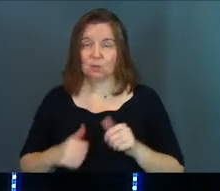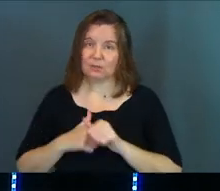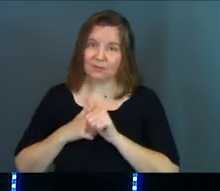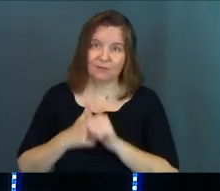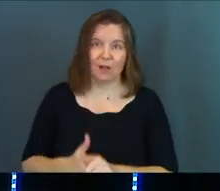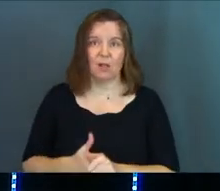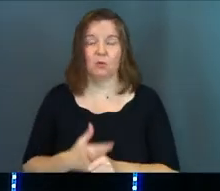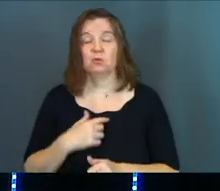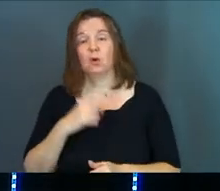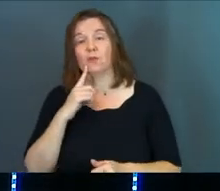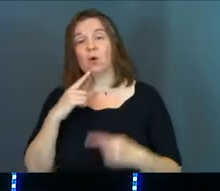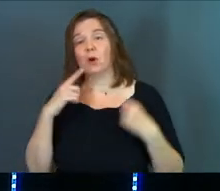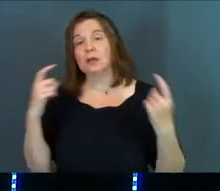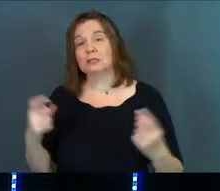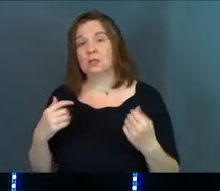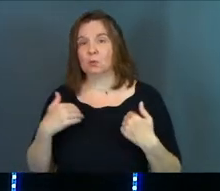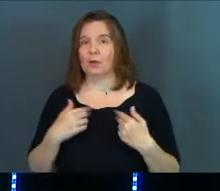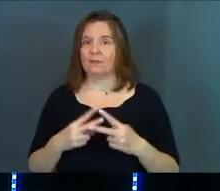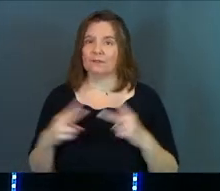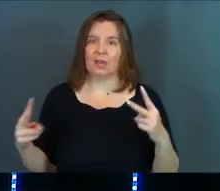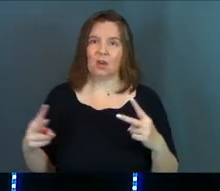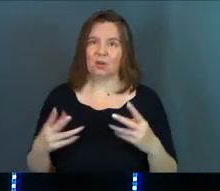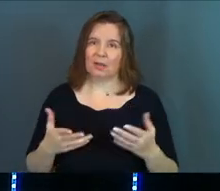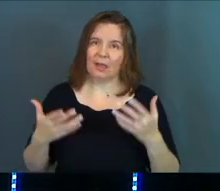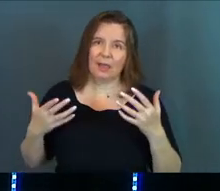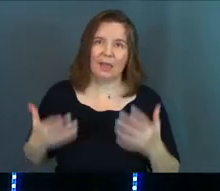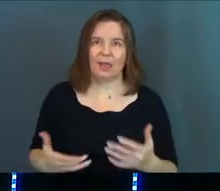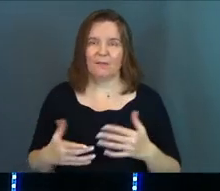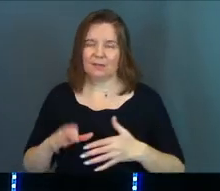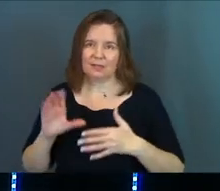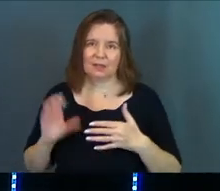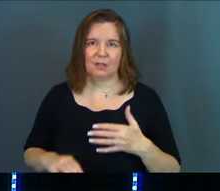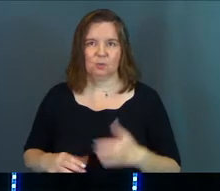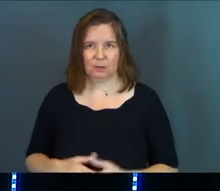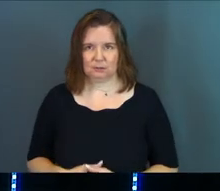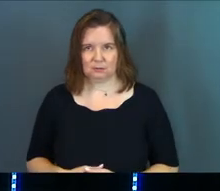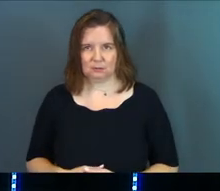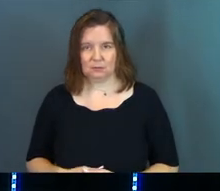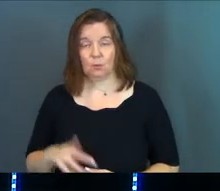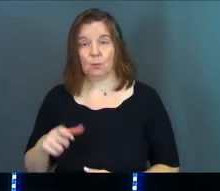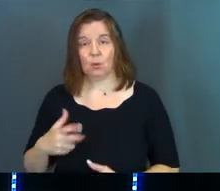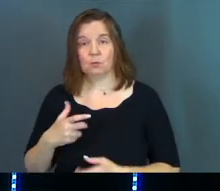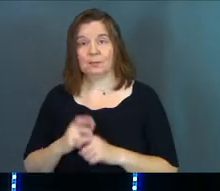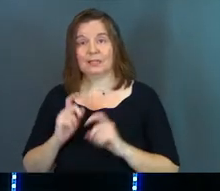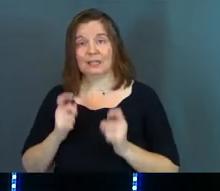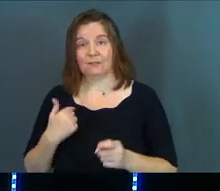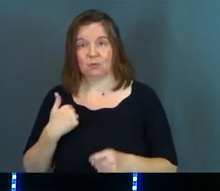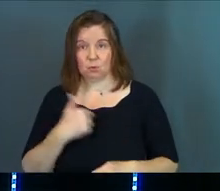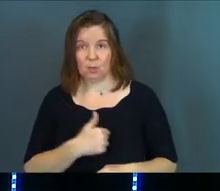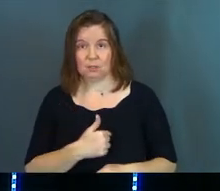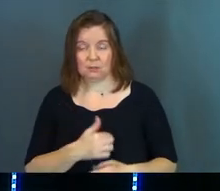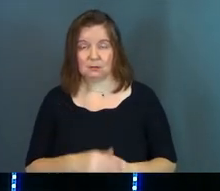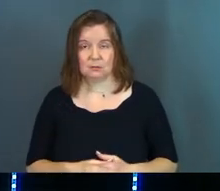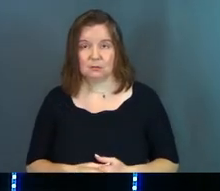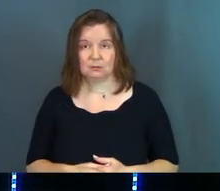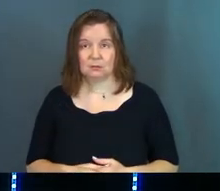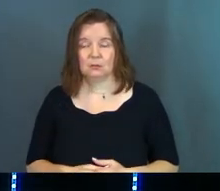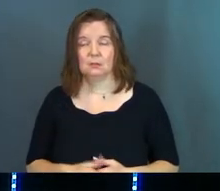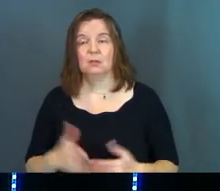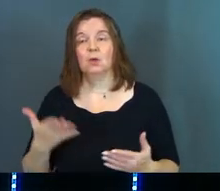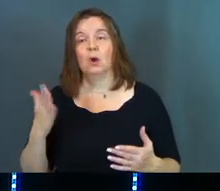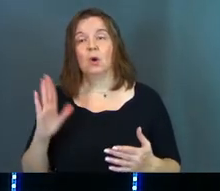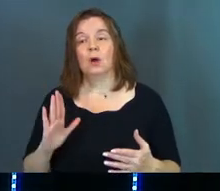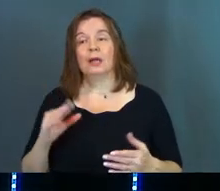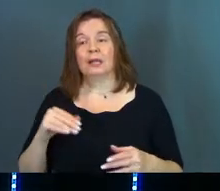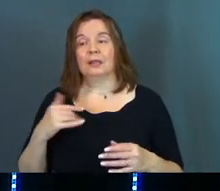follow. And so for our sin, we have a very heavy consequence that was supposed to be given to us. And so